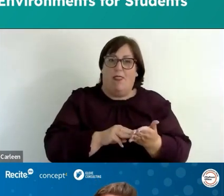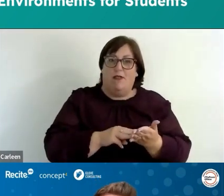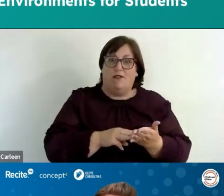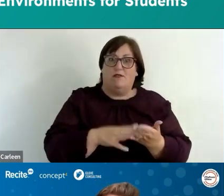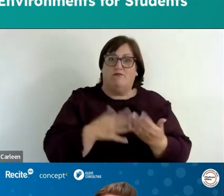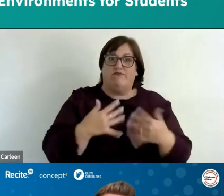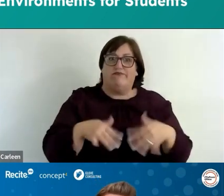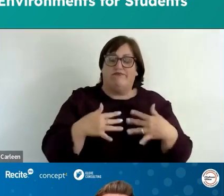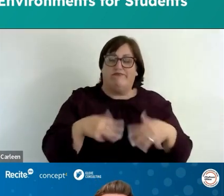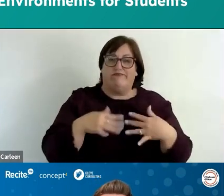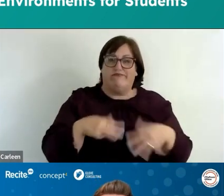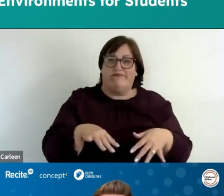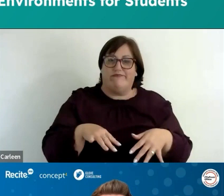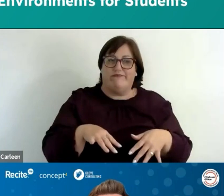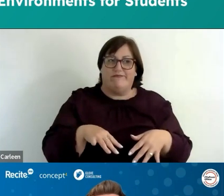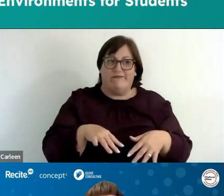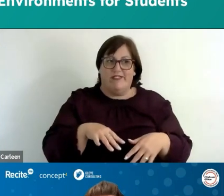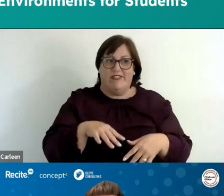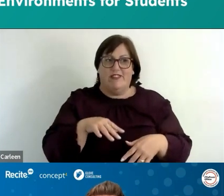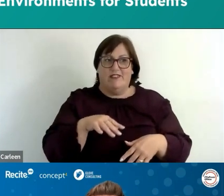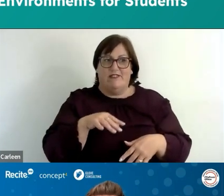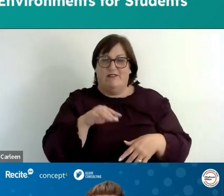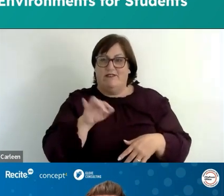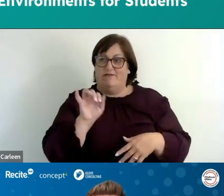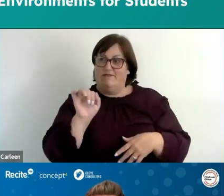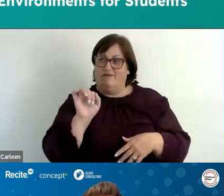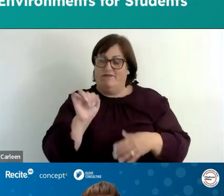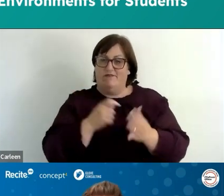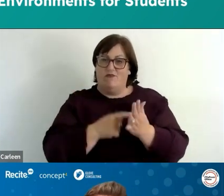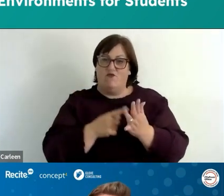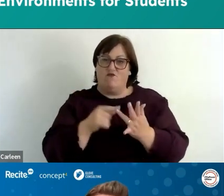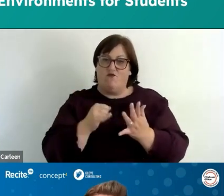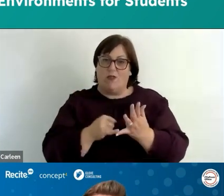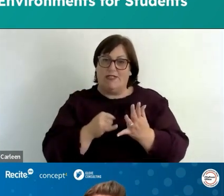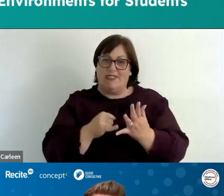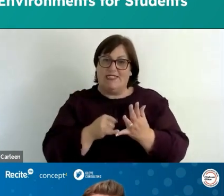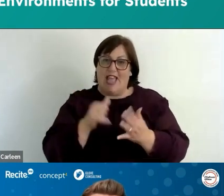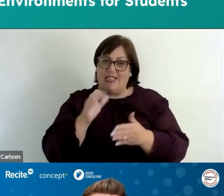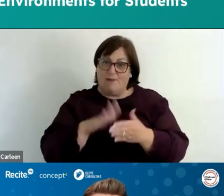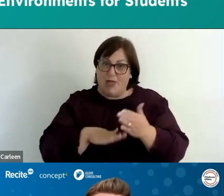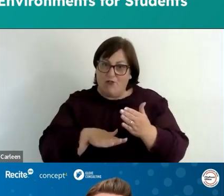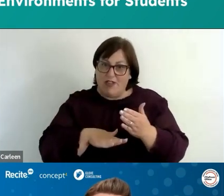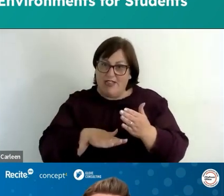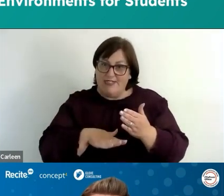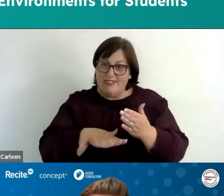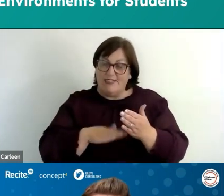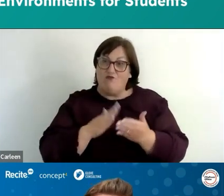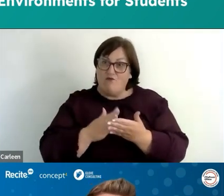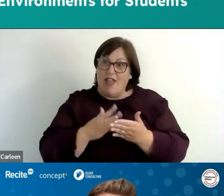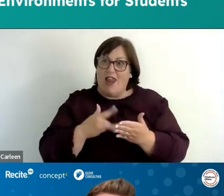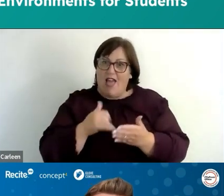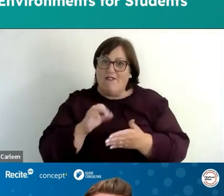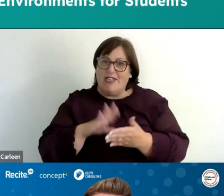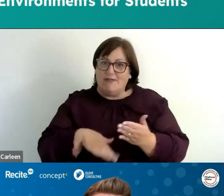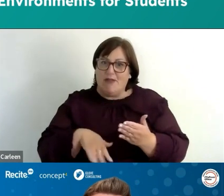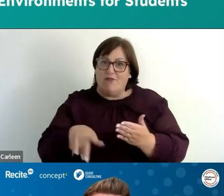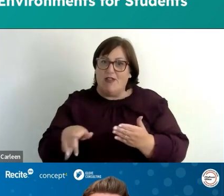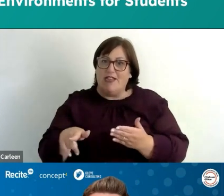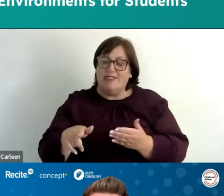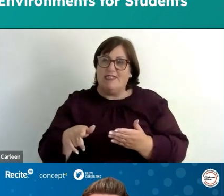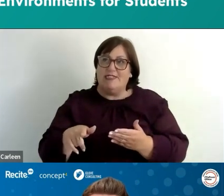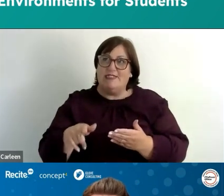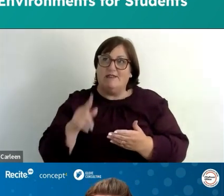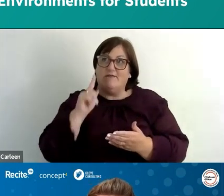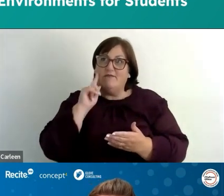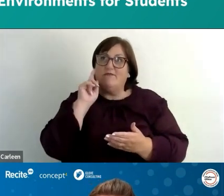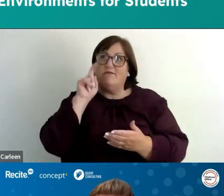core idea of an experience from Ross developed into a tool to help in real life people in the educational space